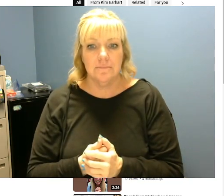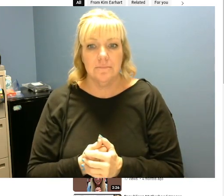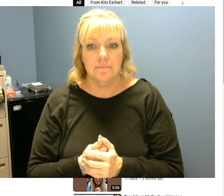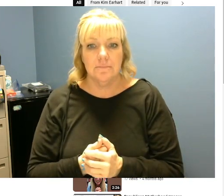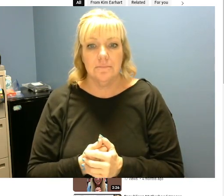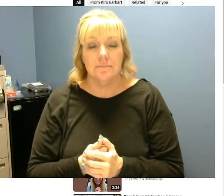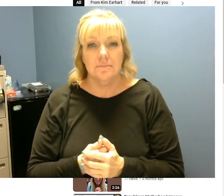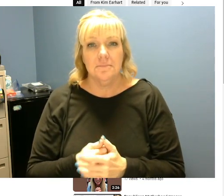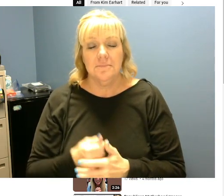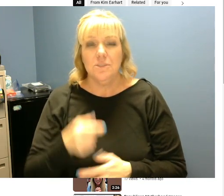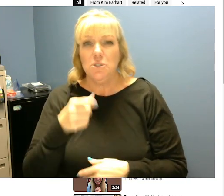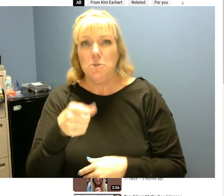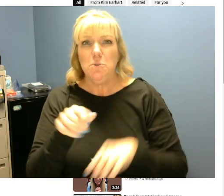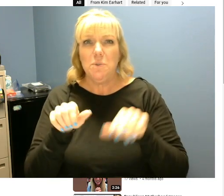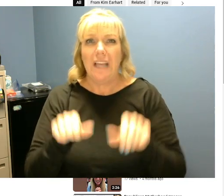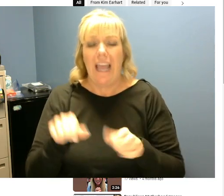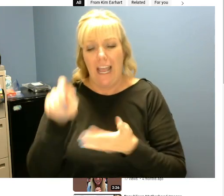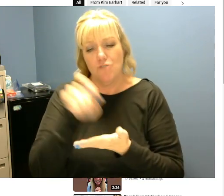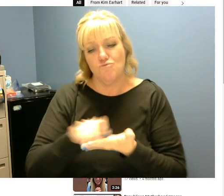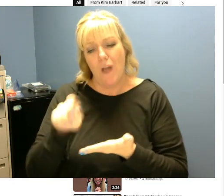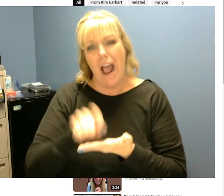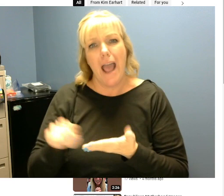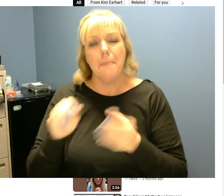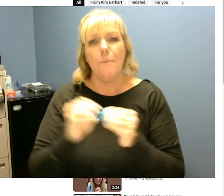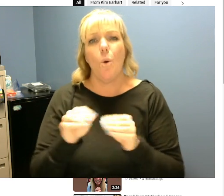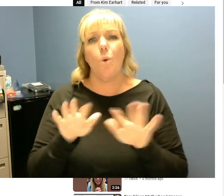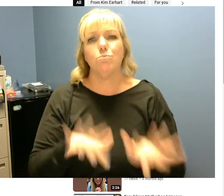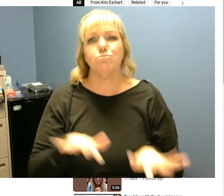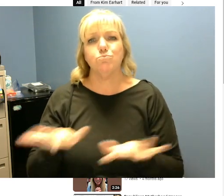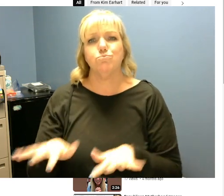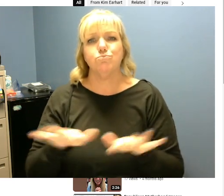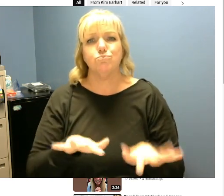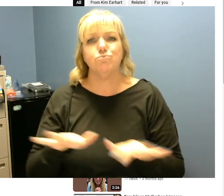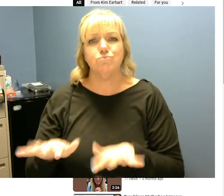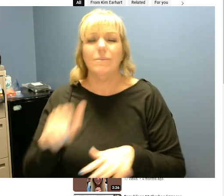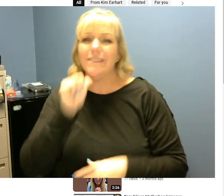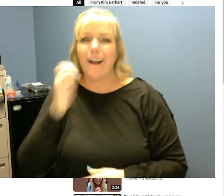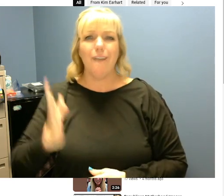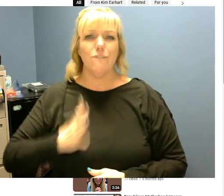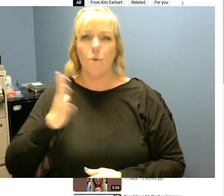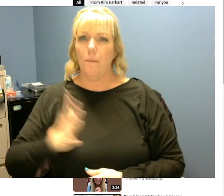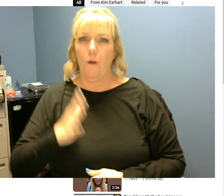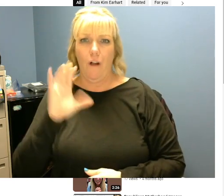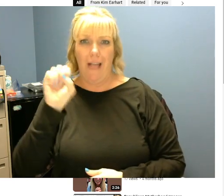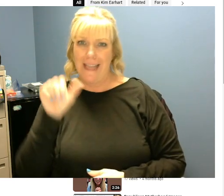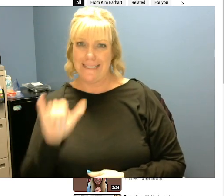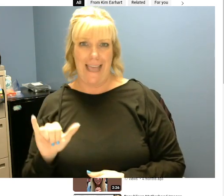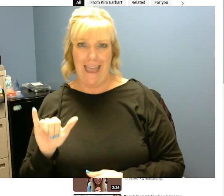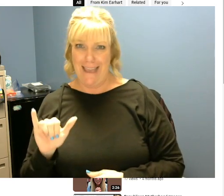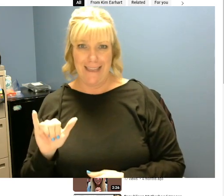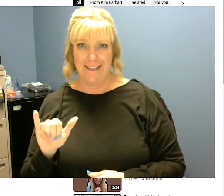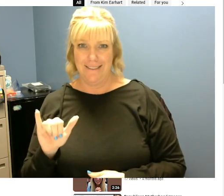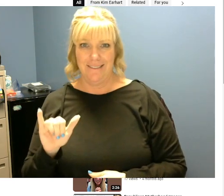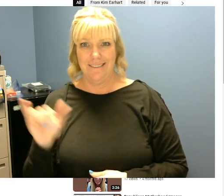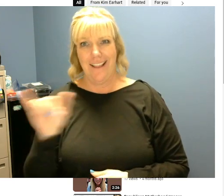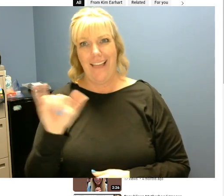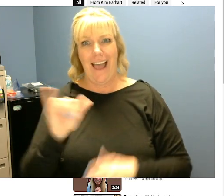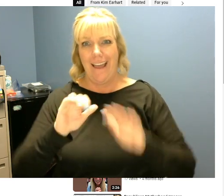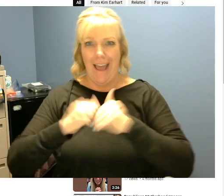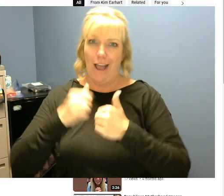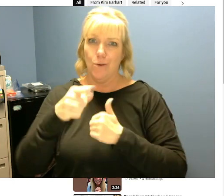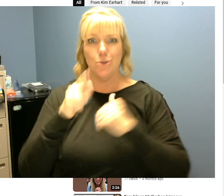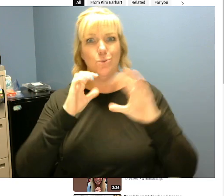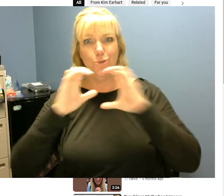write like you talk, even though technically in formal essays you don't write like you talk. Or at least I know I don't always write like I talk in a formal